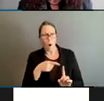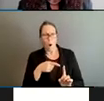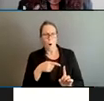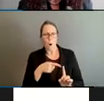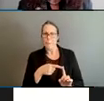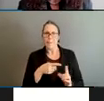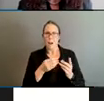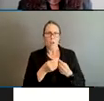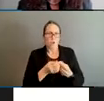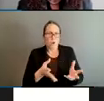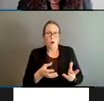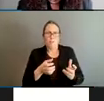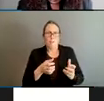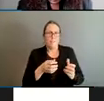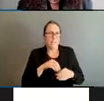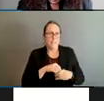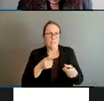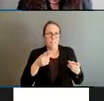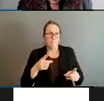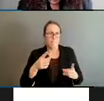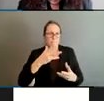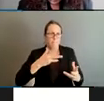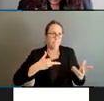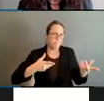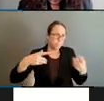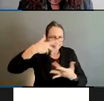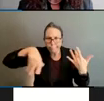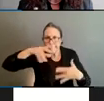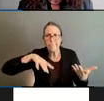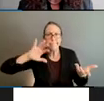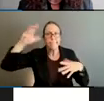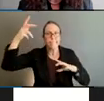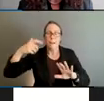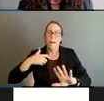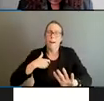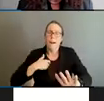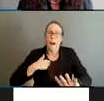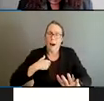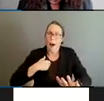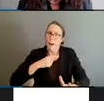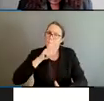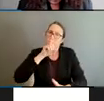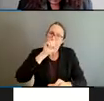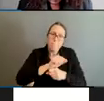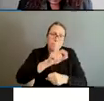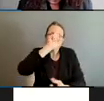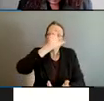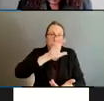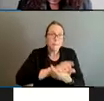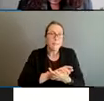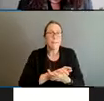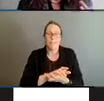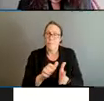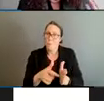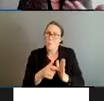getting lost in the hustle. Because I'm a firm believer, it takes a village. And, you know,